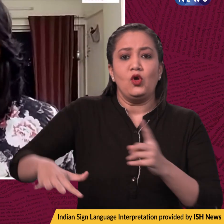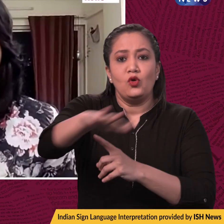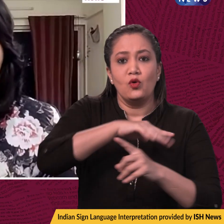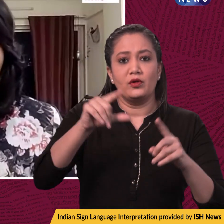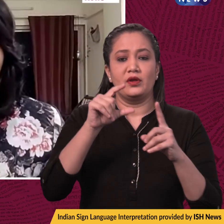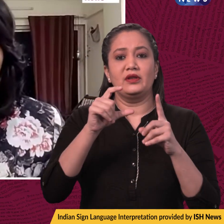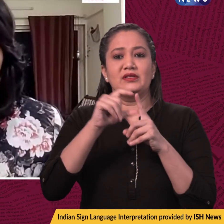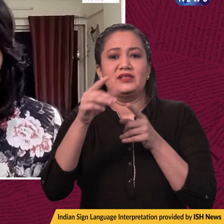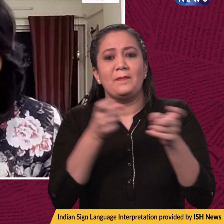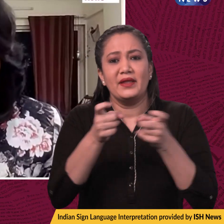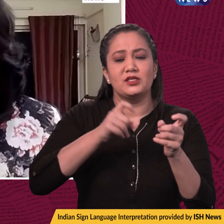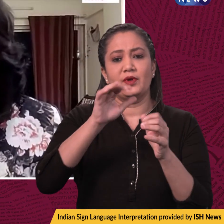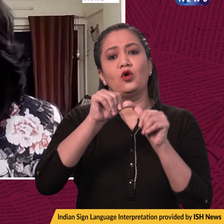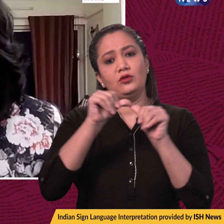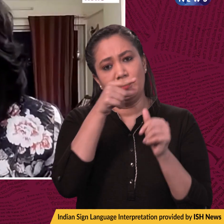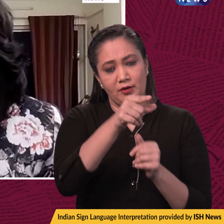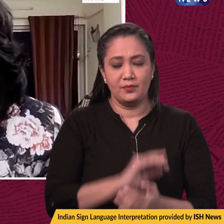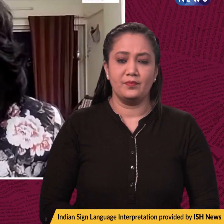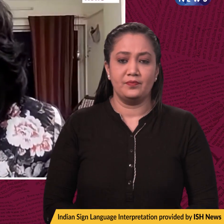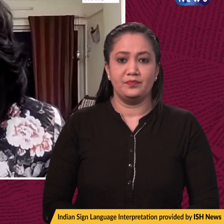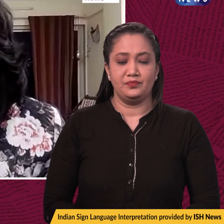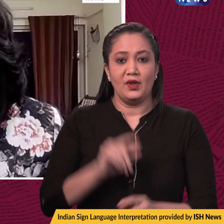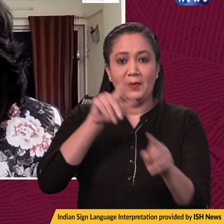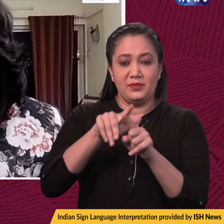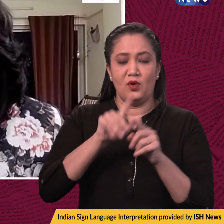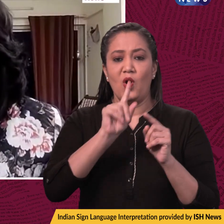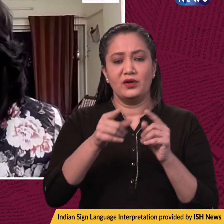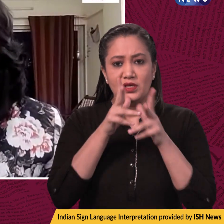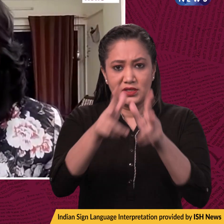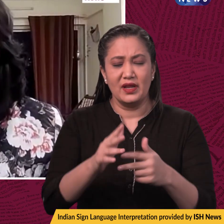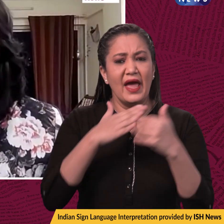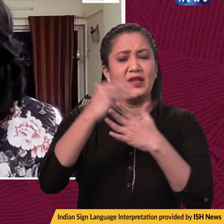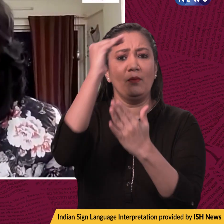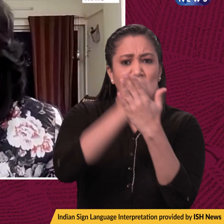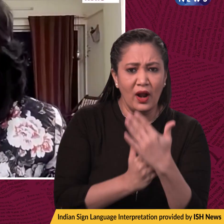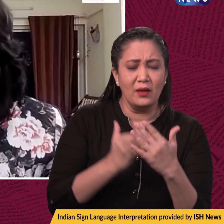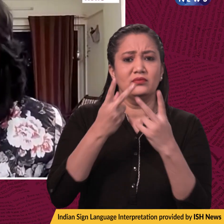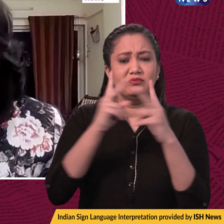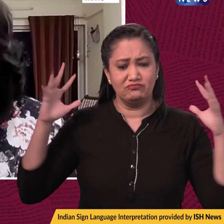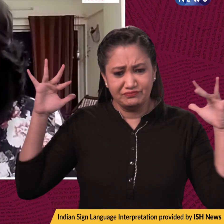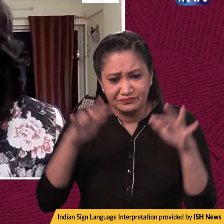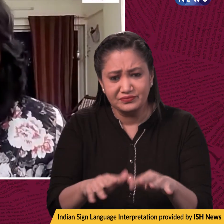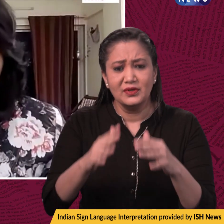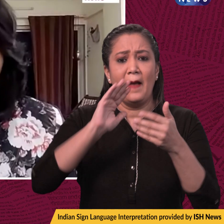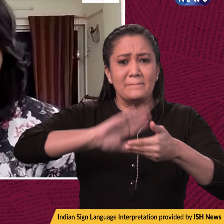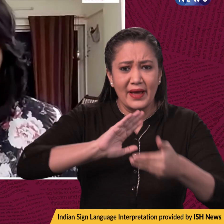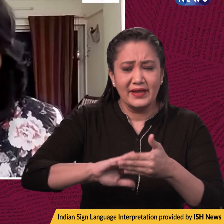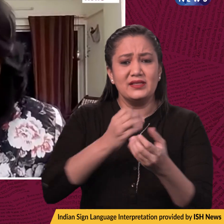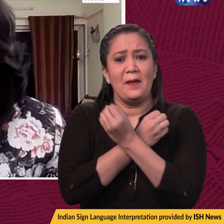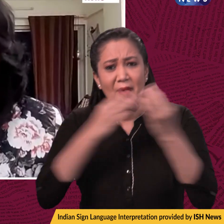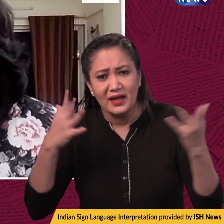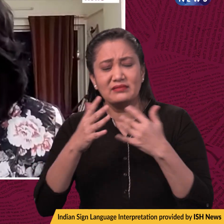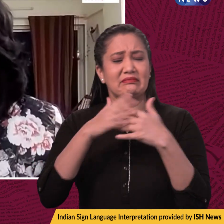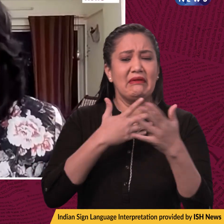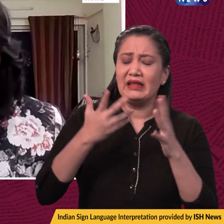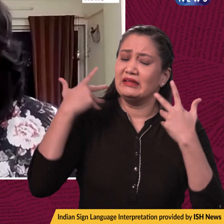local disaster management authority. Now, according to a BMC order, any programs, functions, gatherings, weddings,